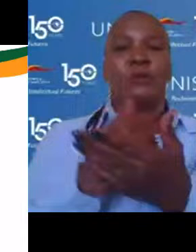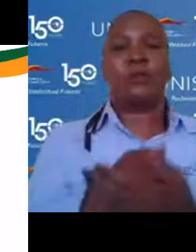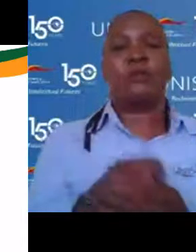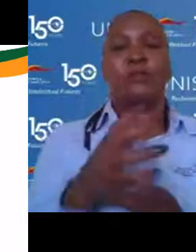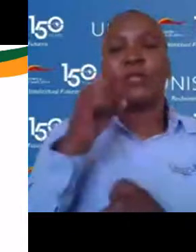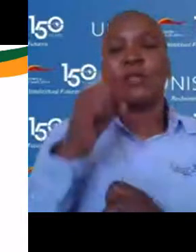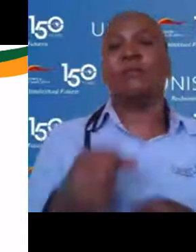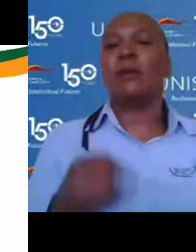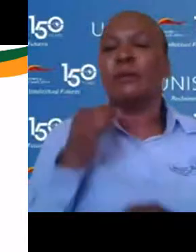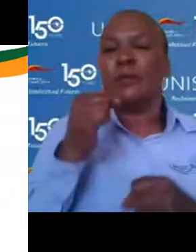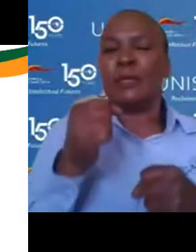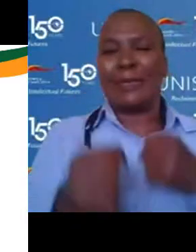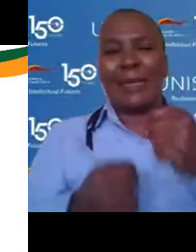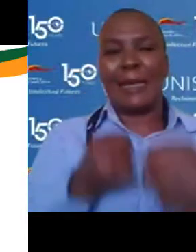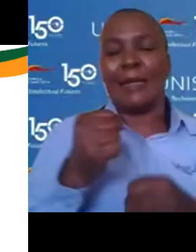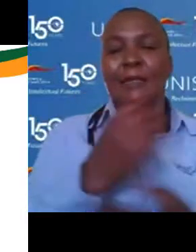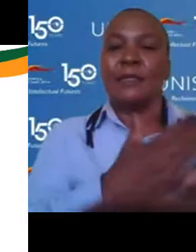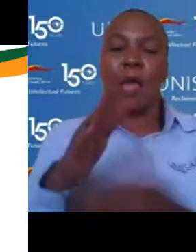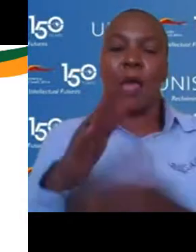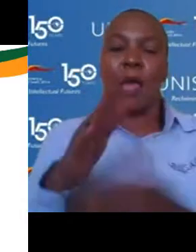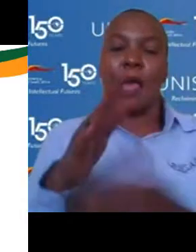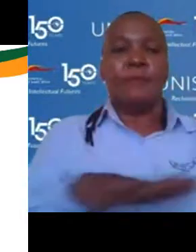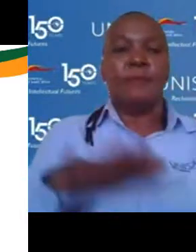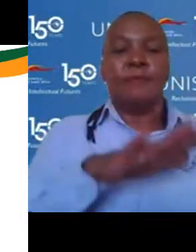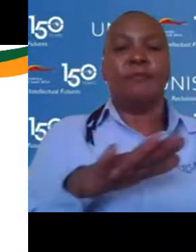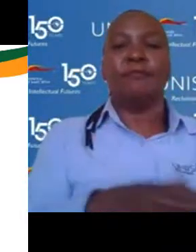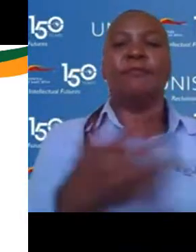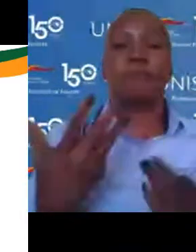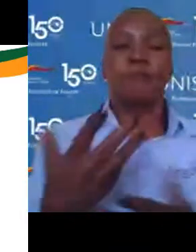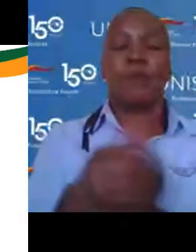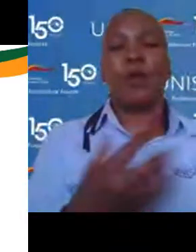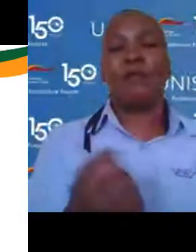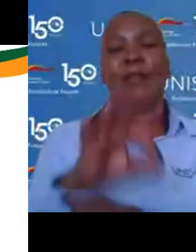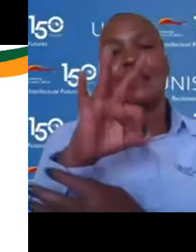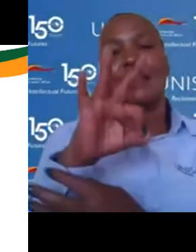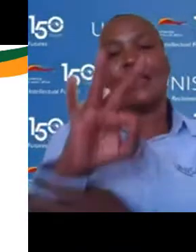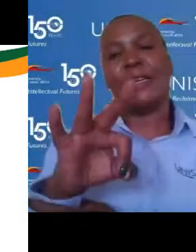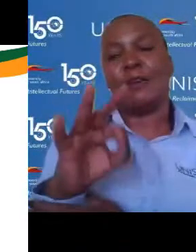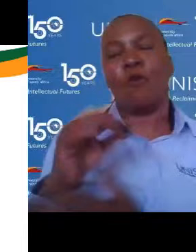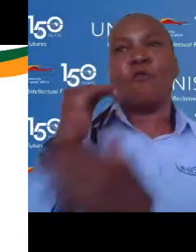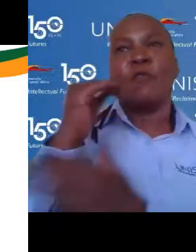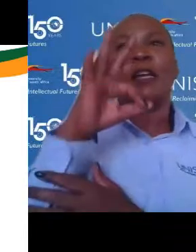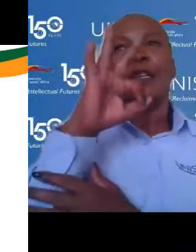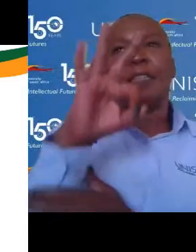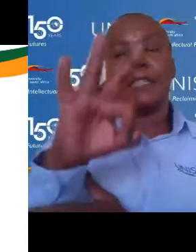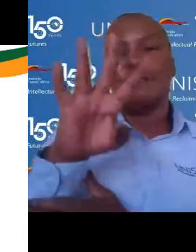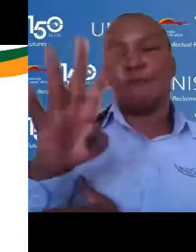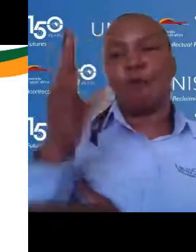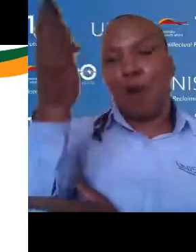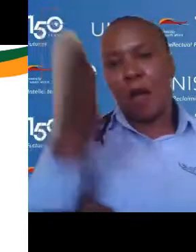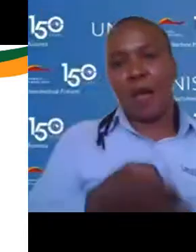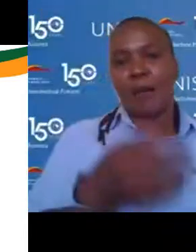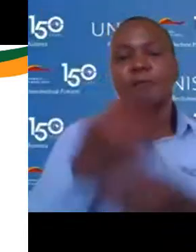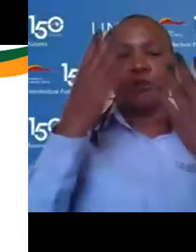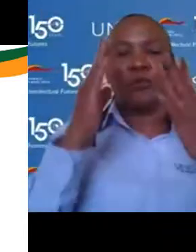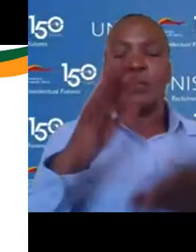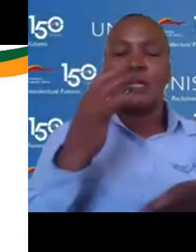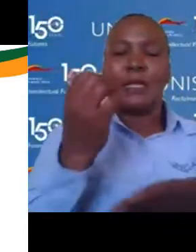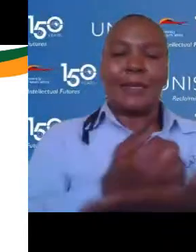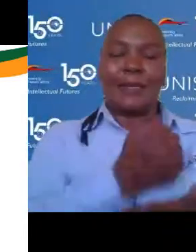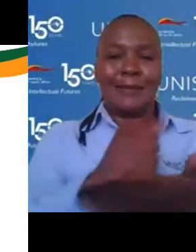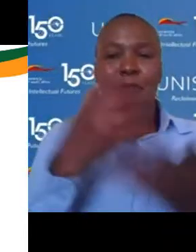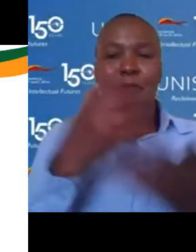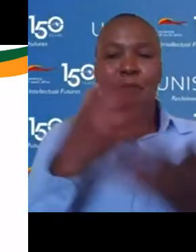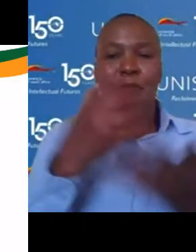areas. To date, we have over 34,500 students that are enrolled thus far, and some of you